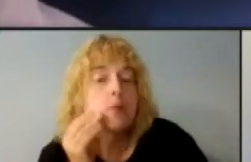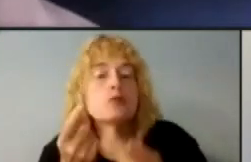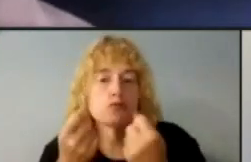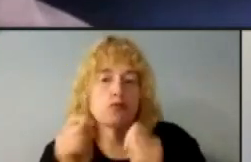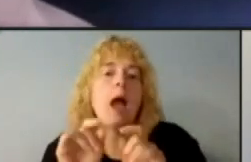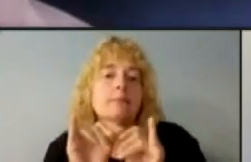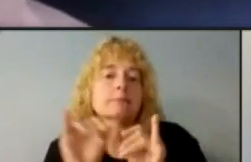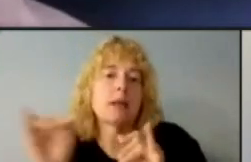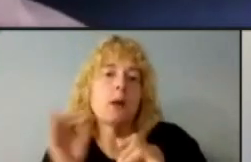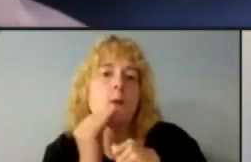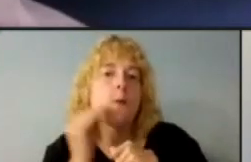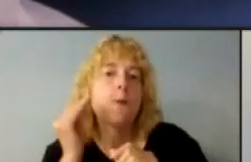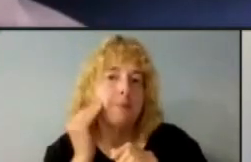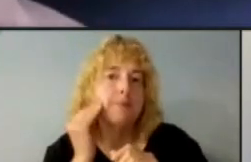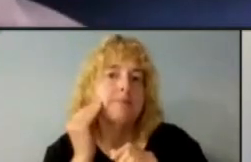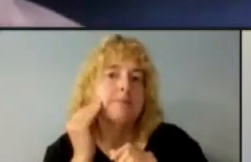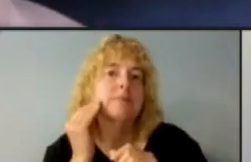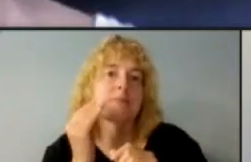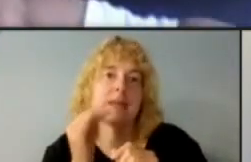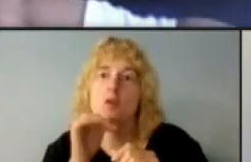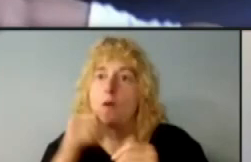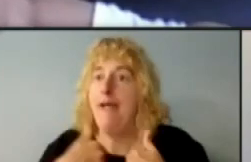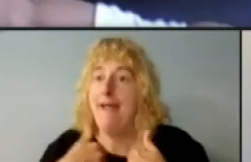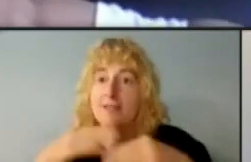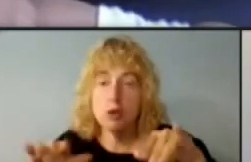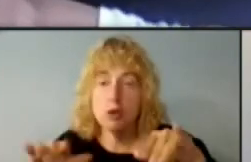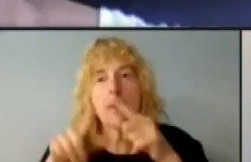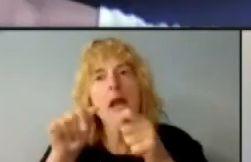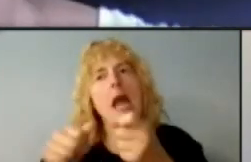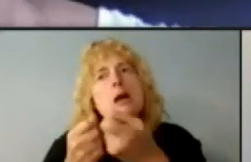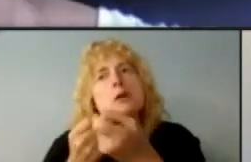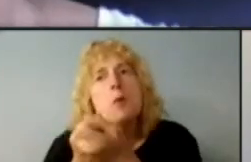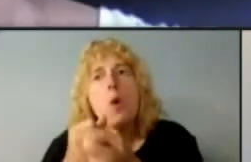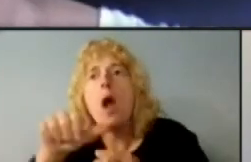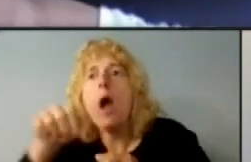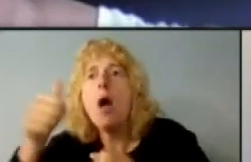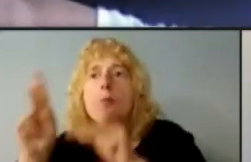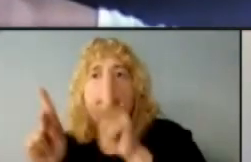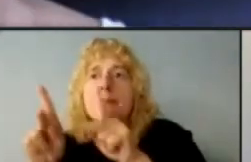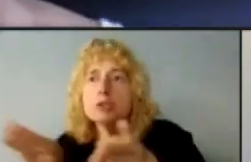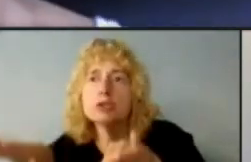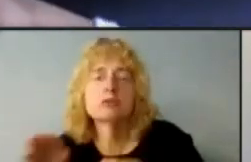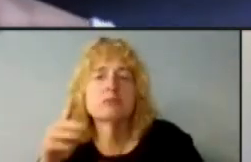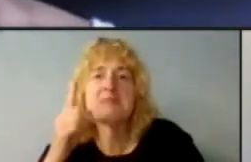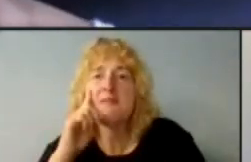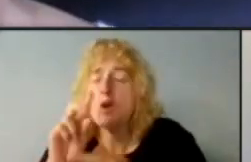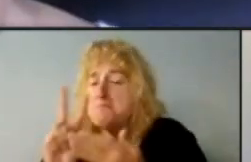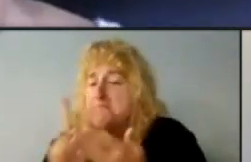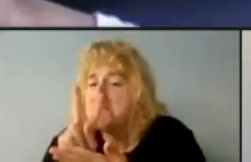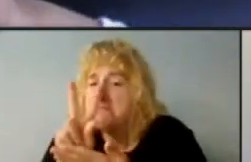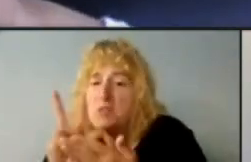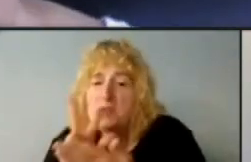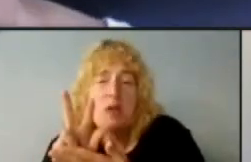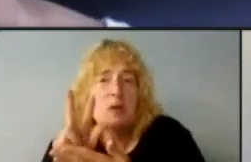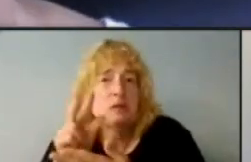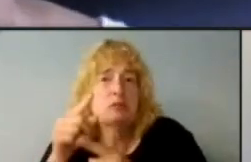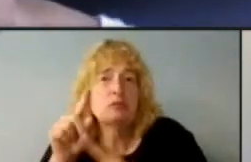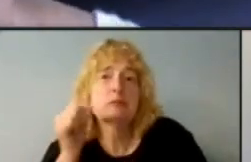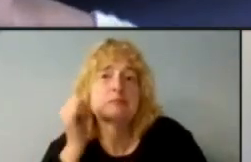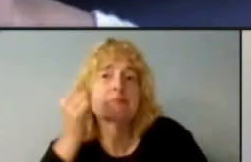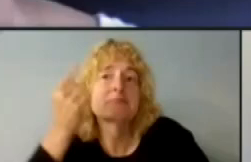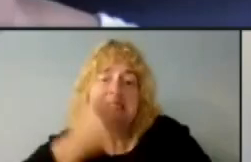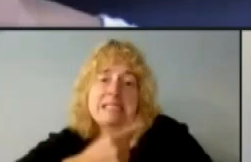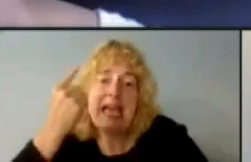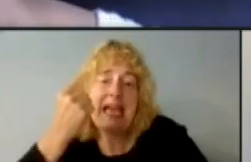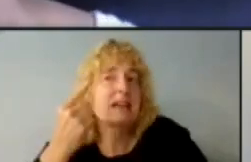but you can support somebody else's children, even if it's a couple hours a day, that is a contribution to the overall process.